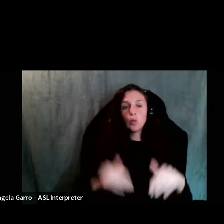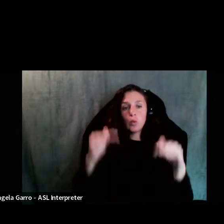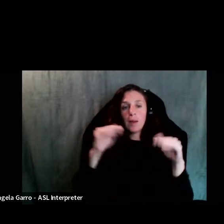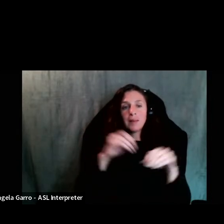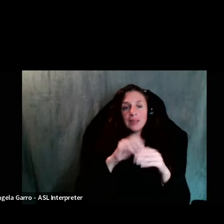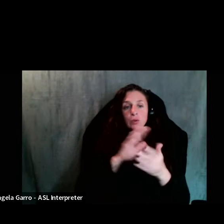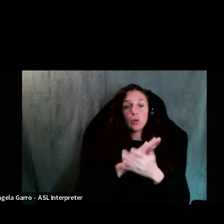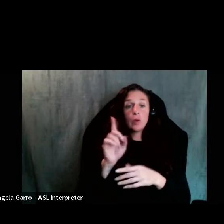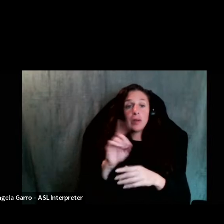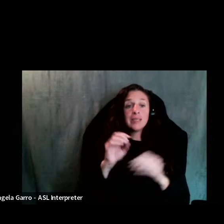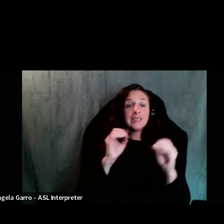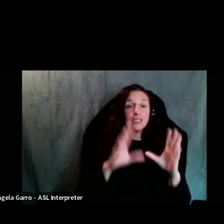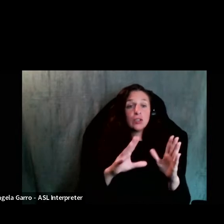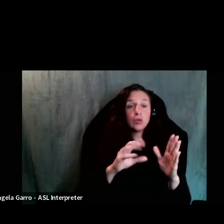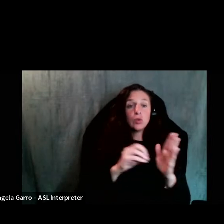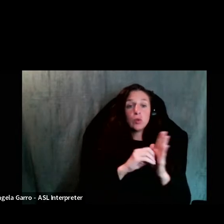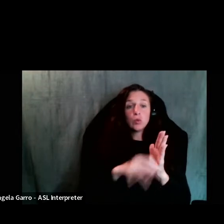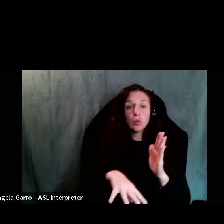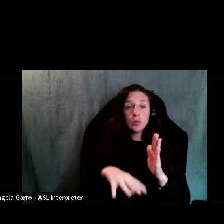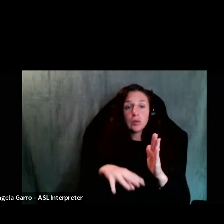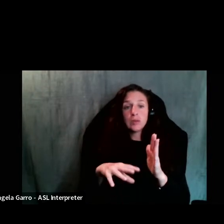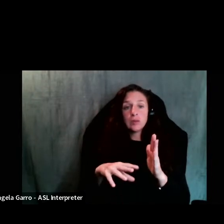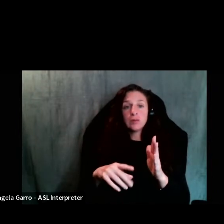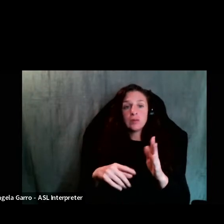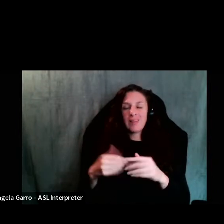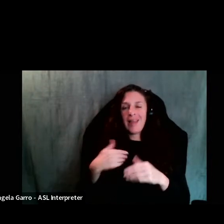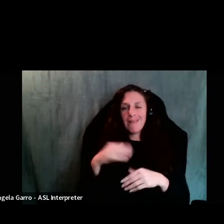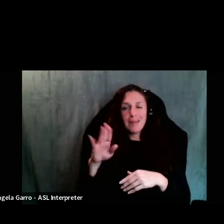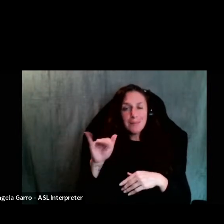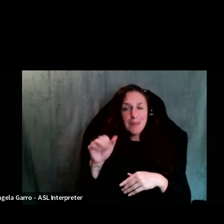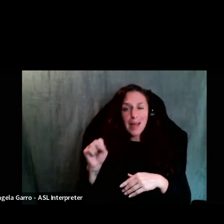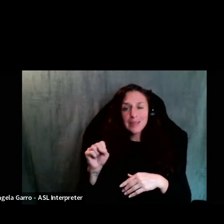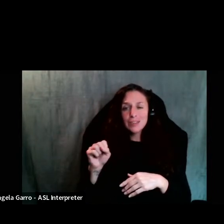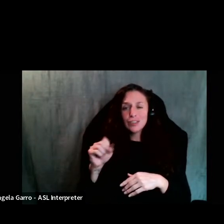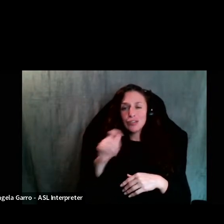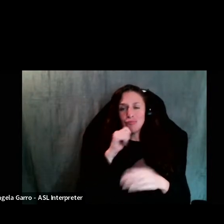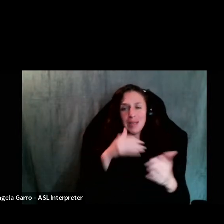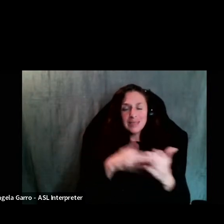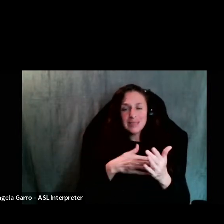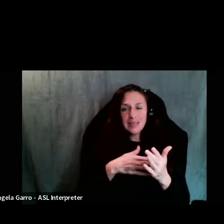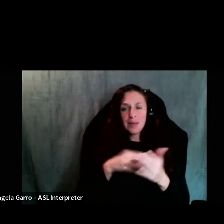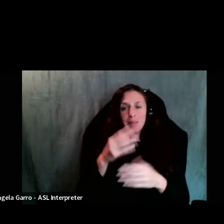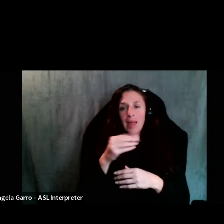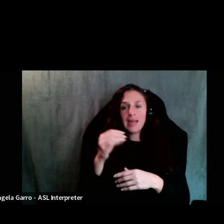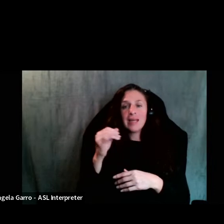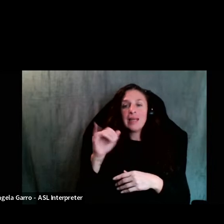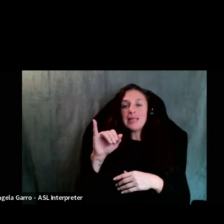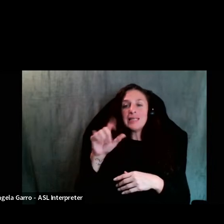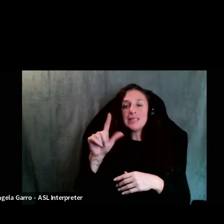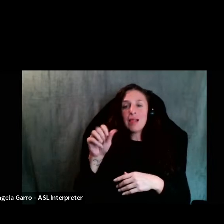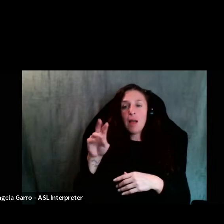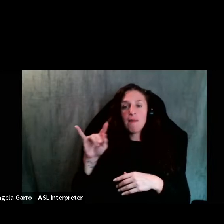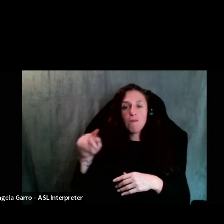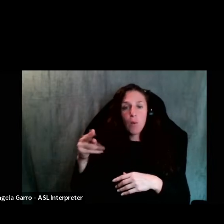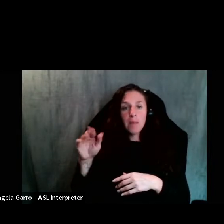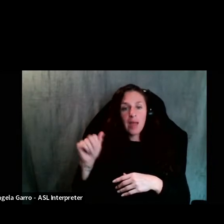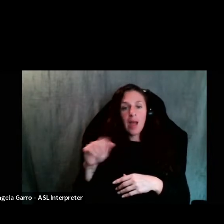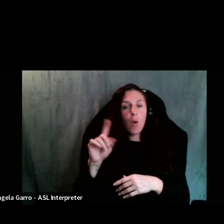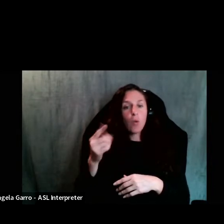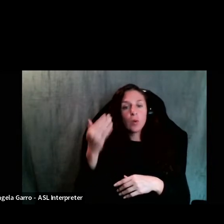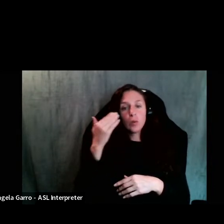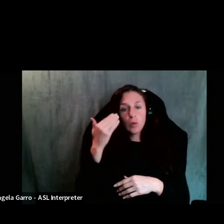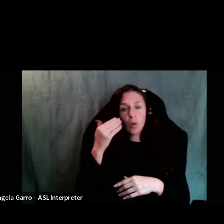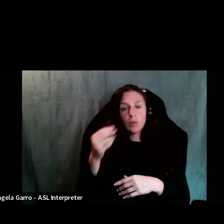teachers, students, and parents exhibited bias, racism, and Islamophobia, I know only too well how diverse schools